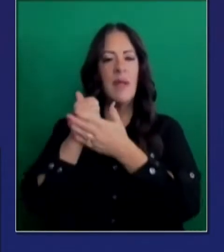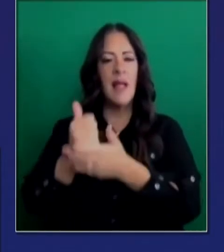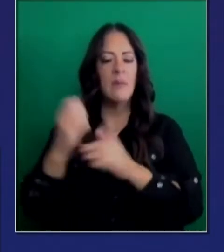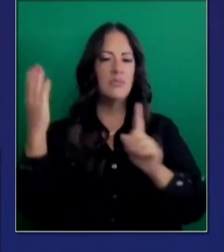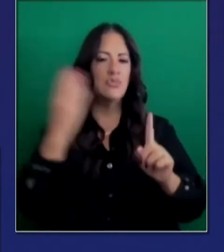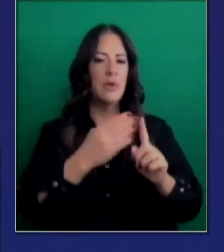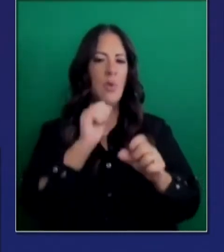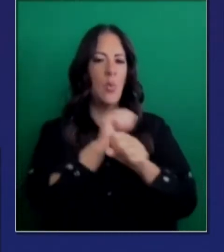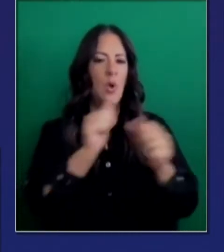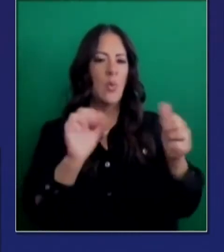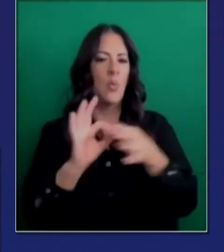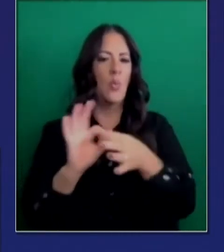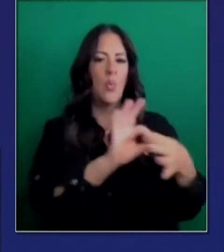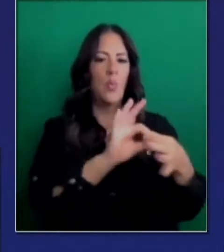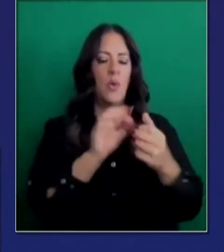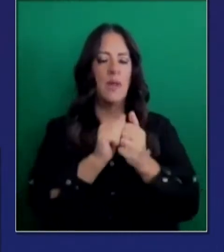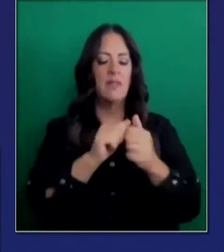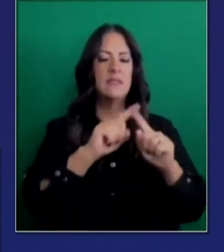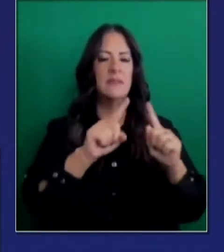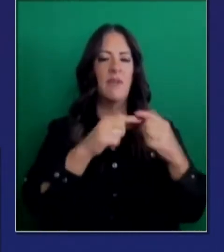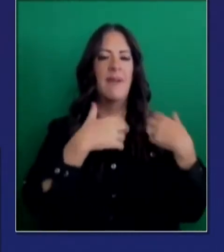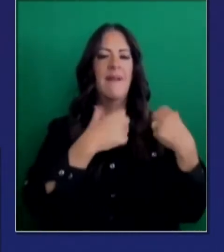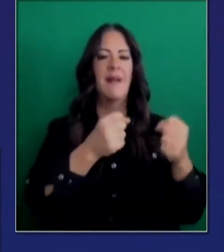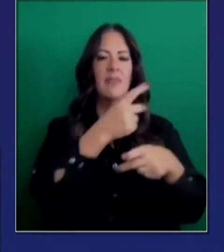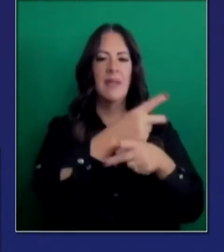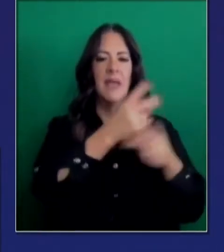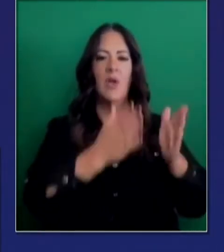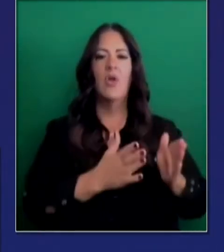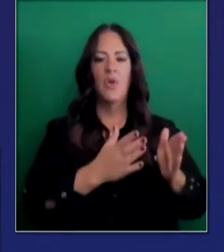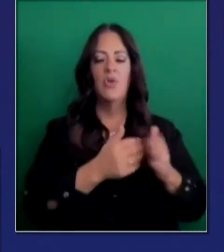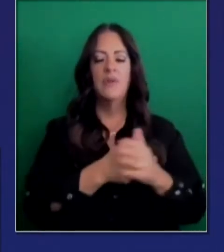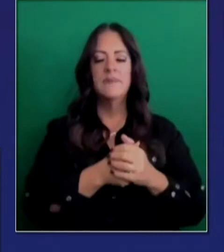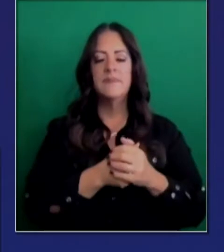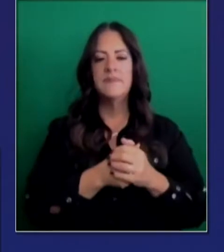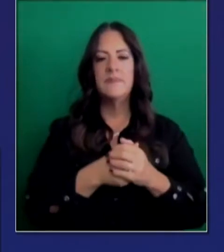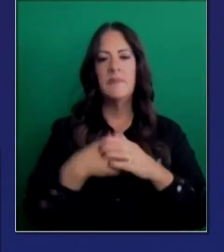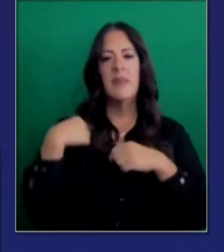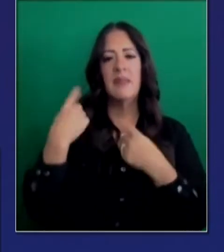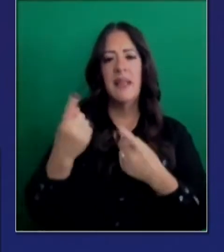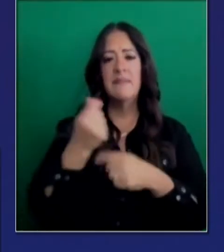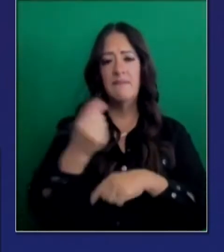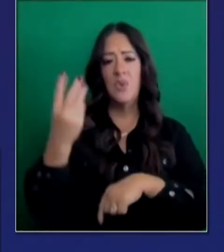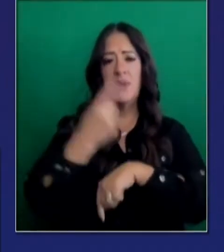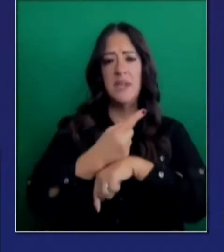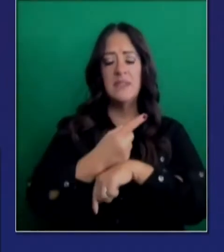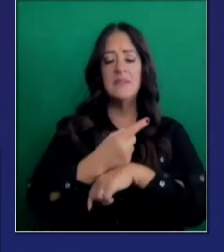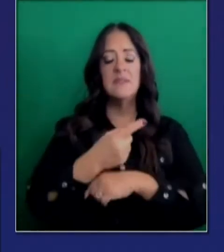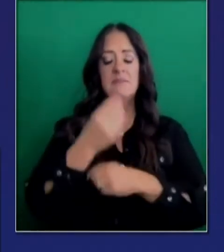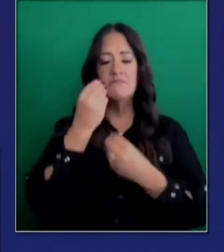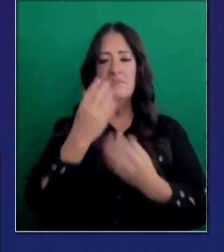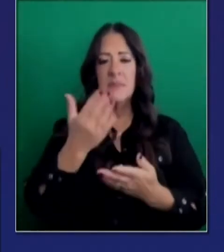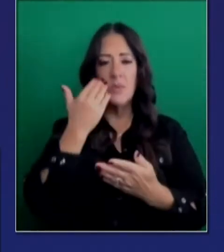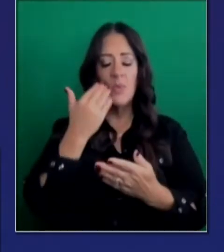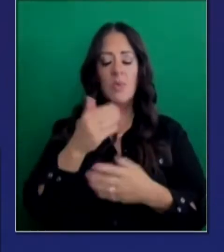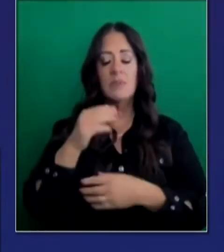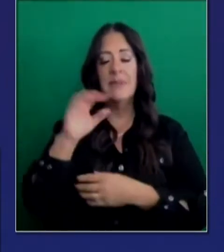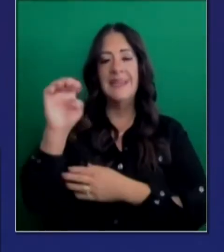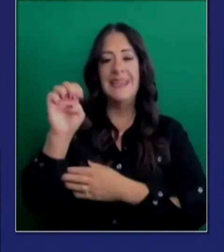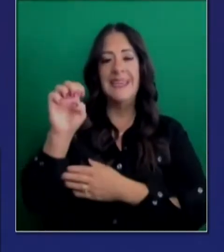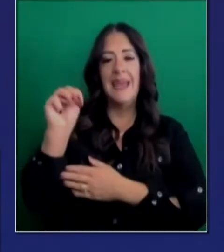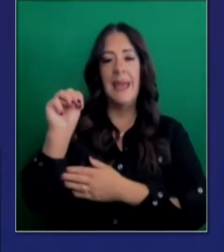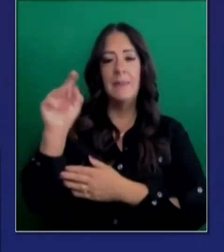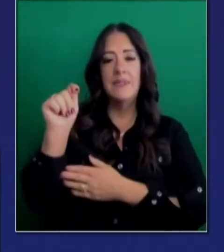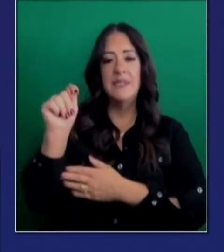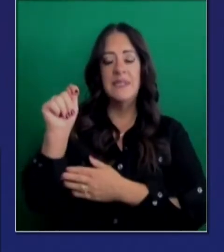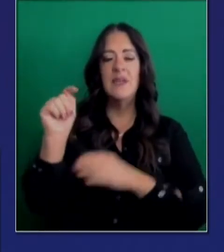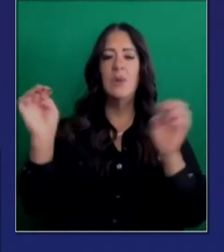today more socialized, this happened over the course of the last number of days, but just socializing EMTs and paramedics. We're